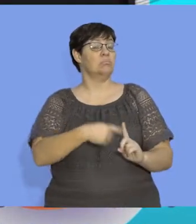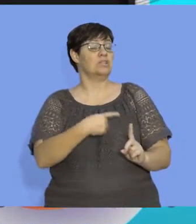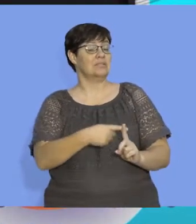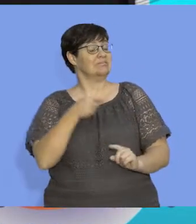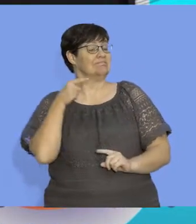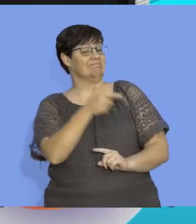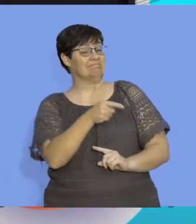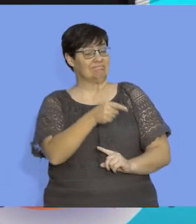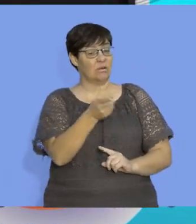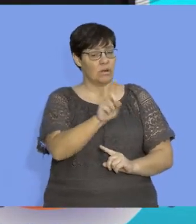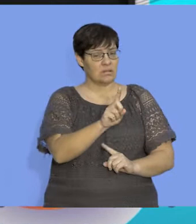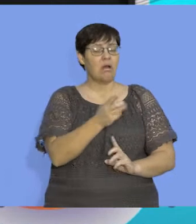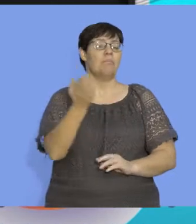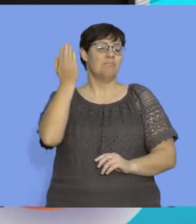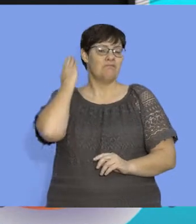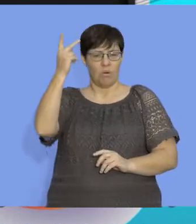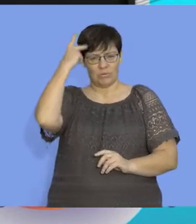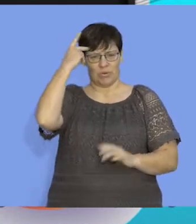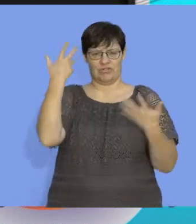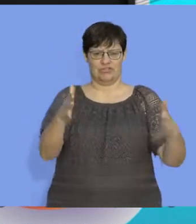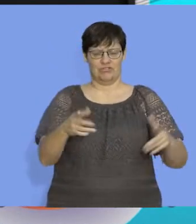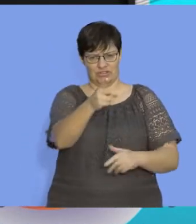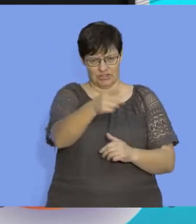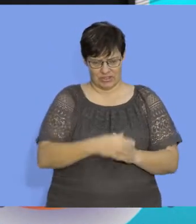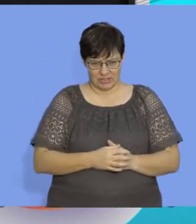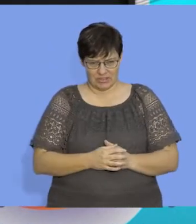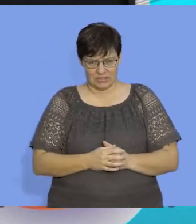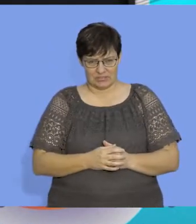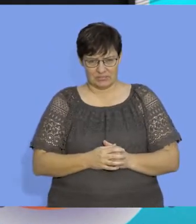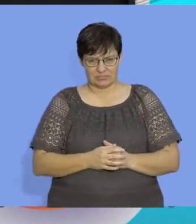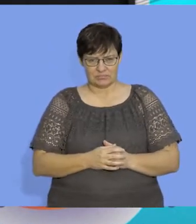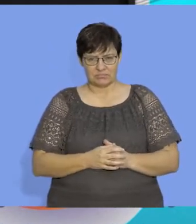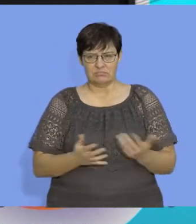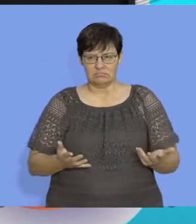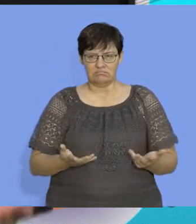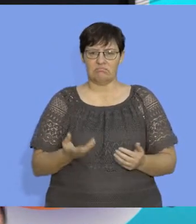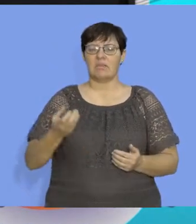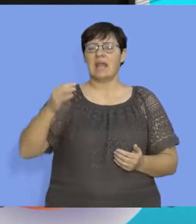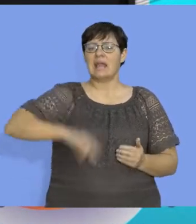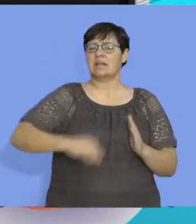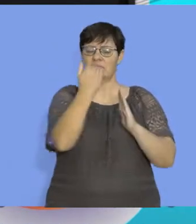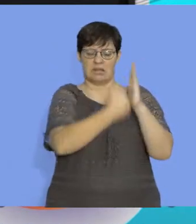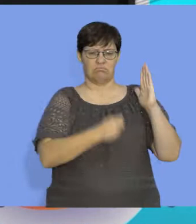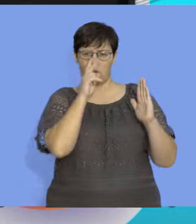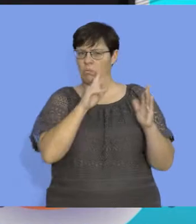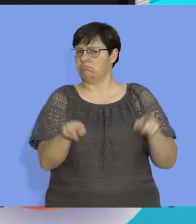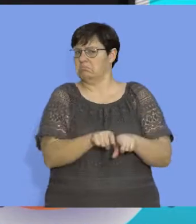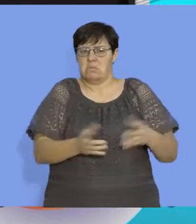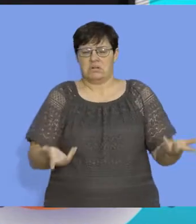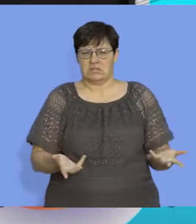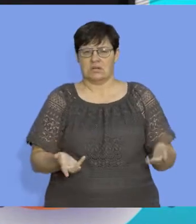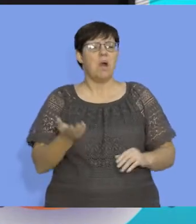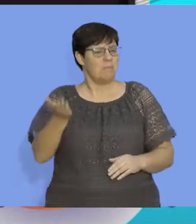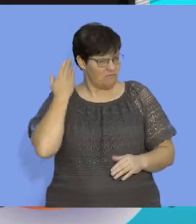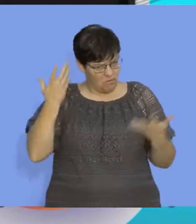statement is that in terms of prior knowledge, you already know what an income statement looks like. Why? You've